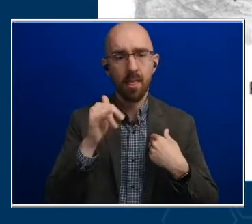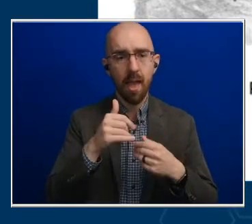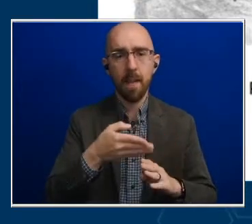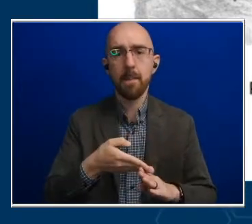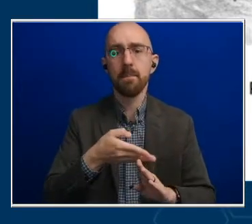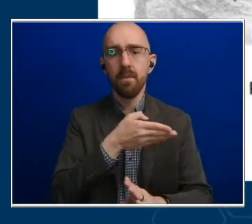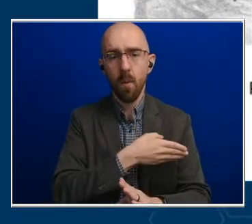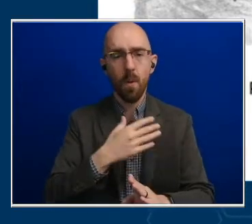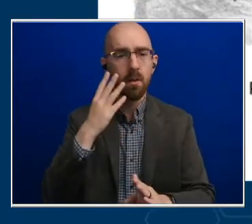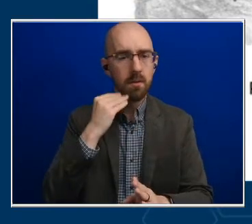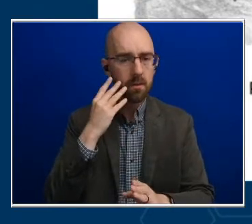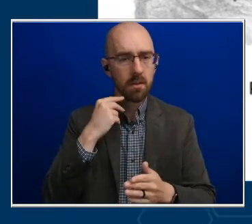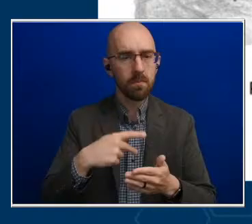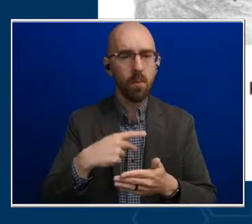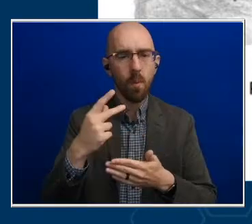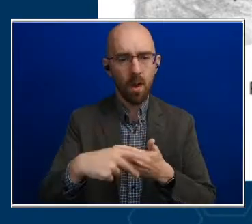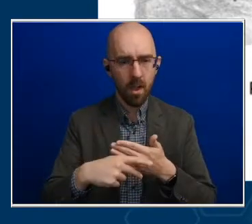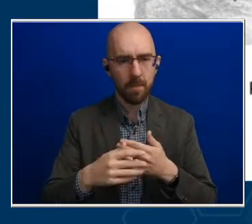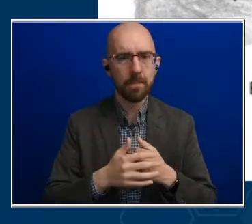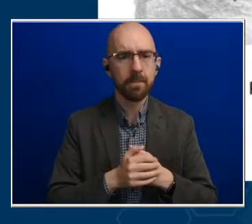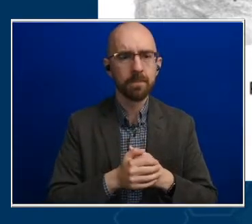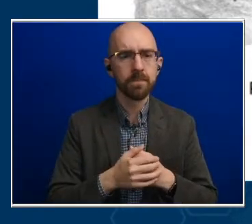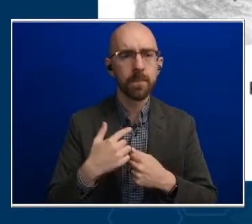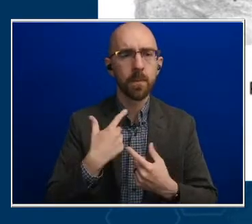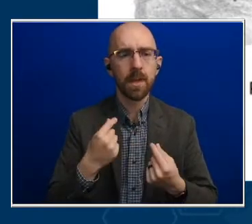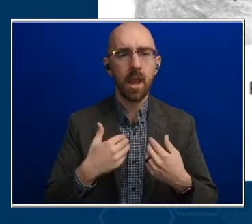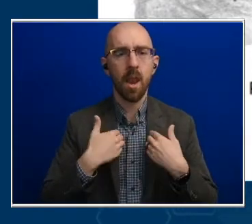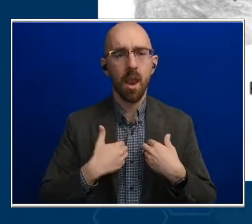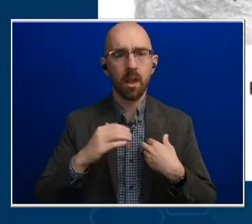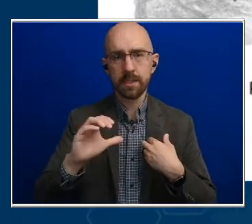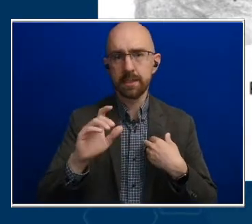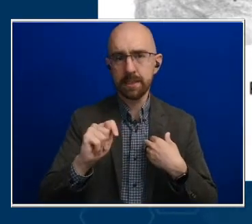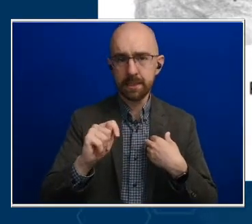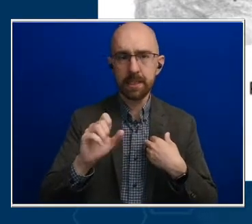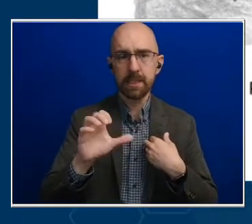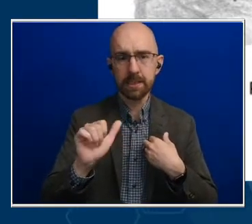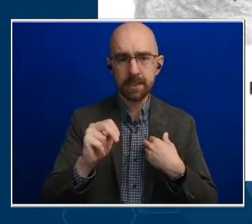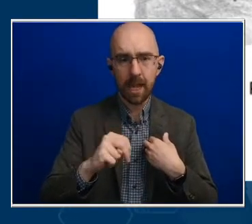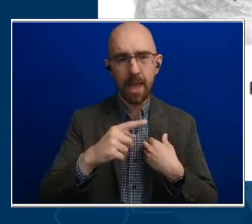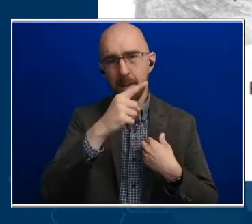program. So we did the lung CT scans. The black dots represent